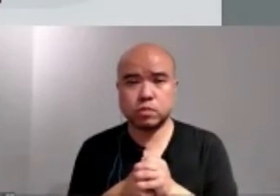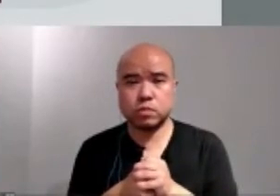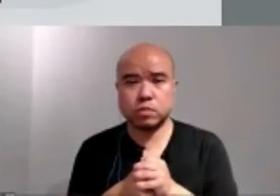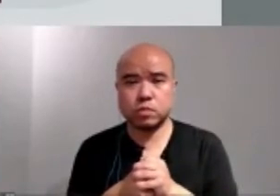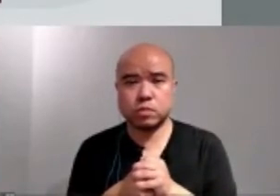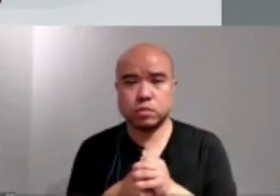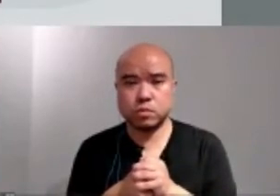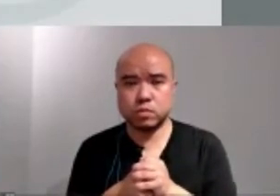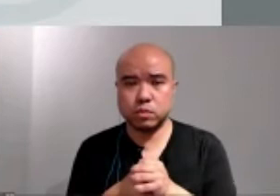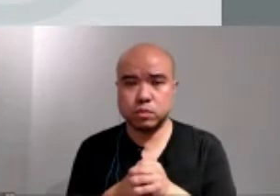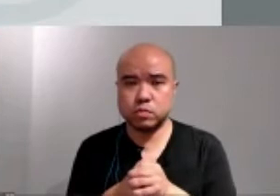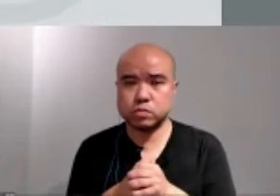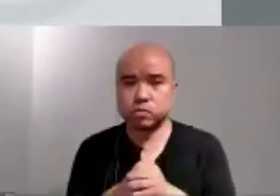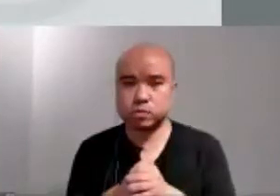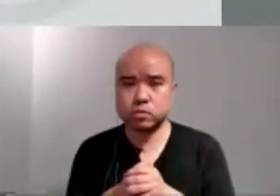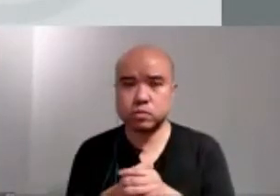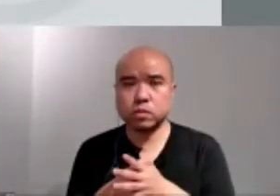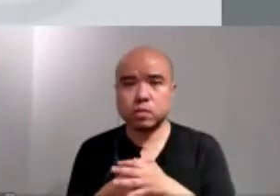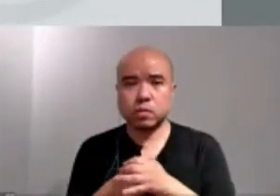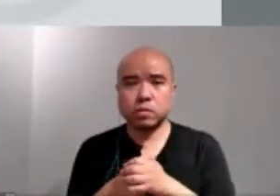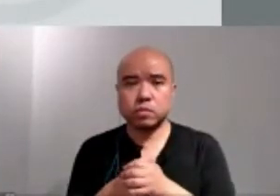And as you see,